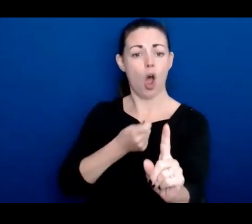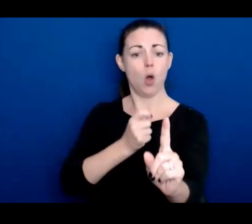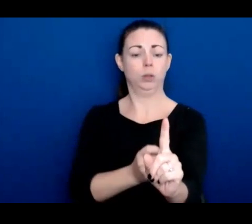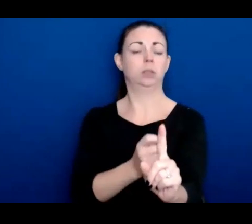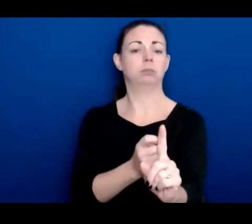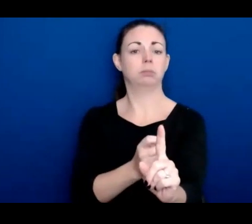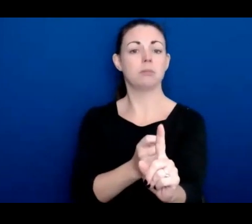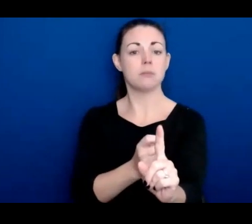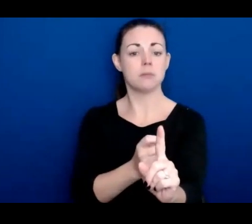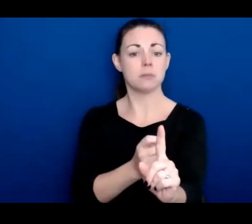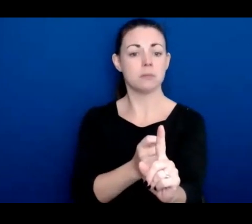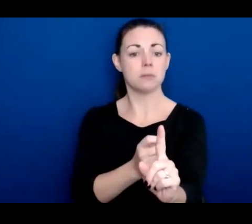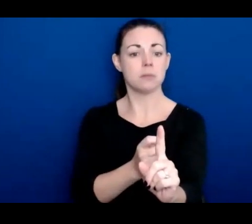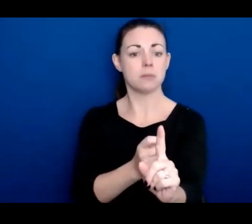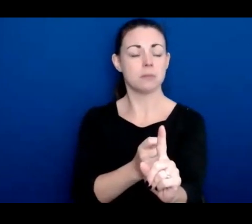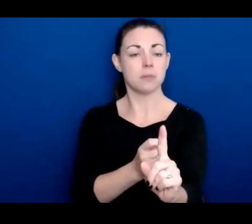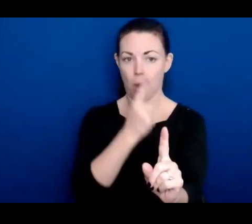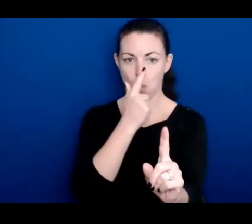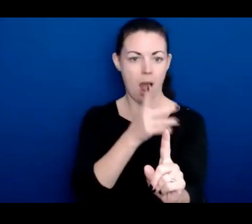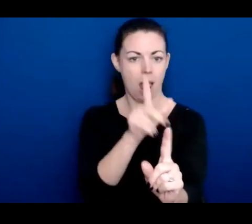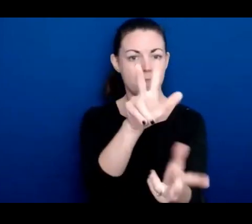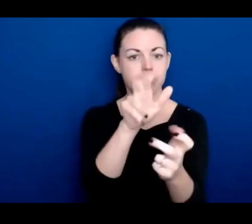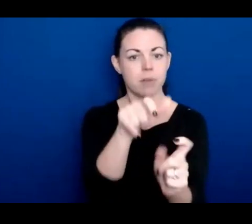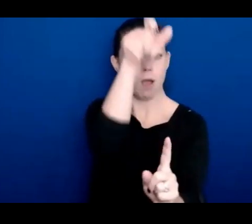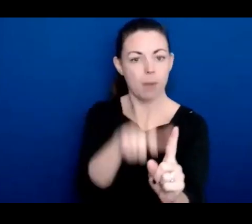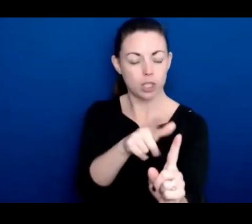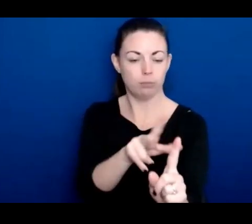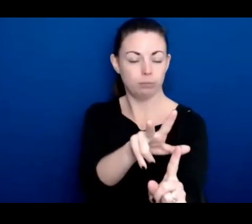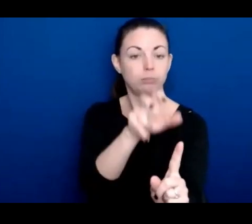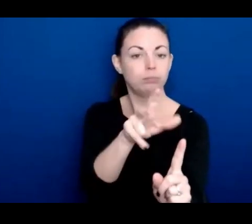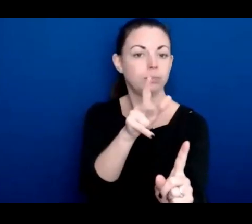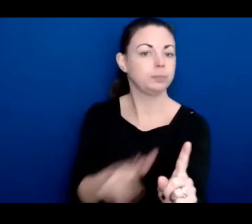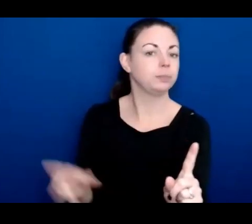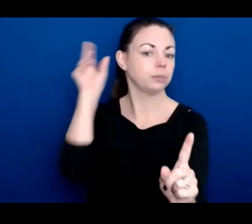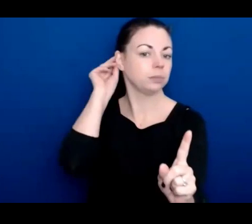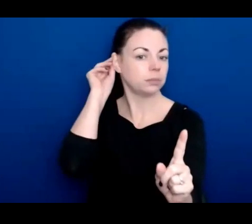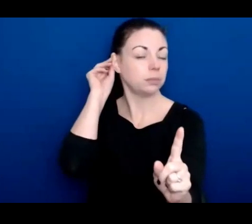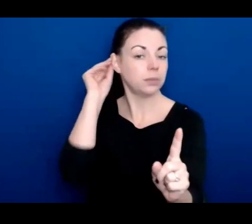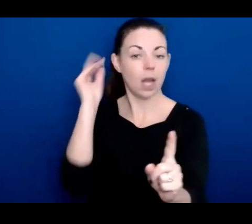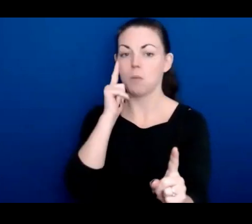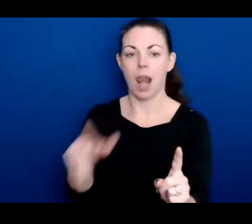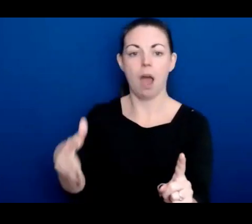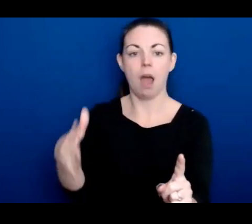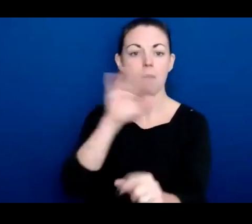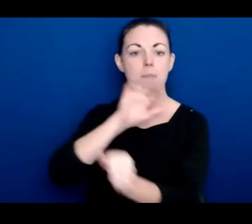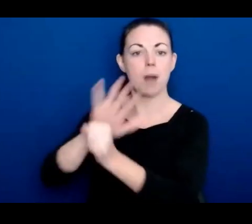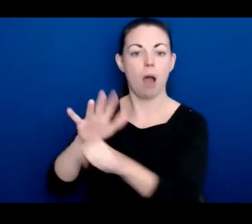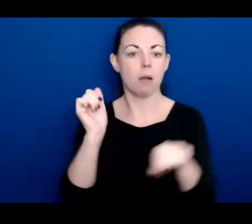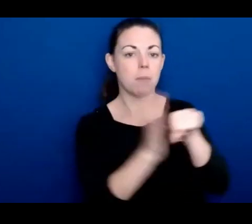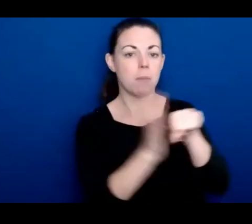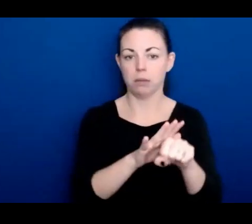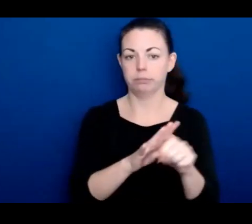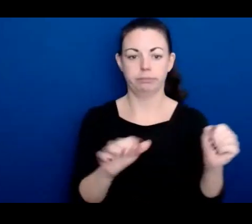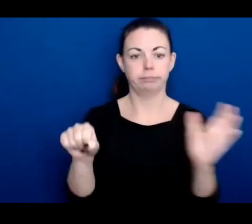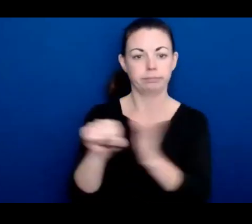vertically. It becomes super pinpoint, and it's picking up that person's voice, and it's really, really chopping down all the other noise in the room, so you can